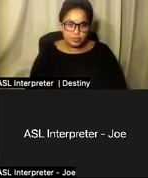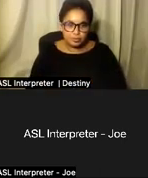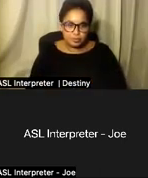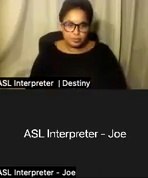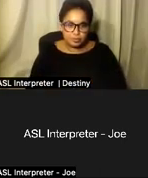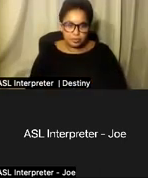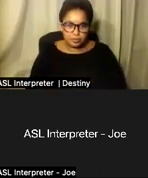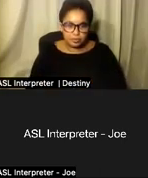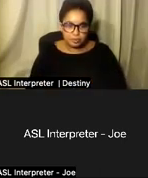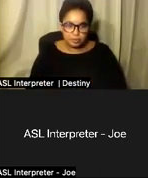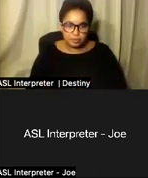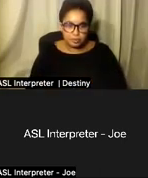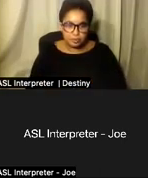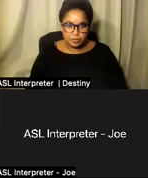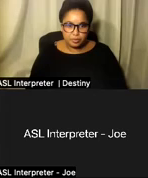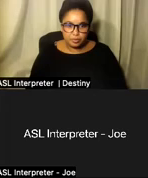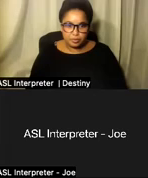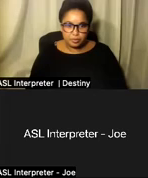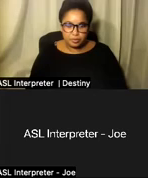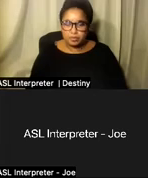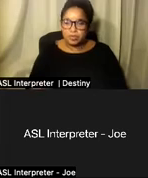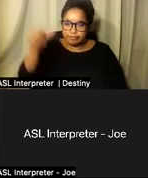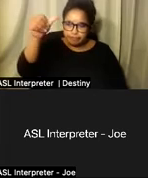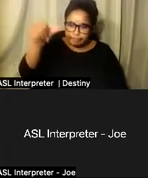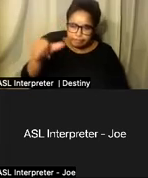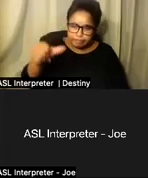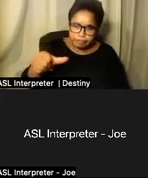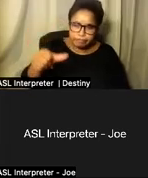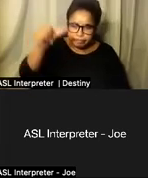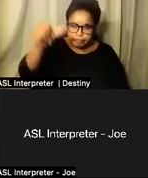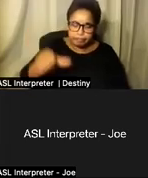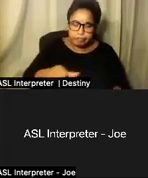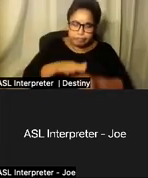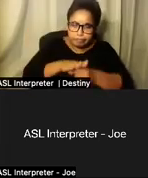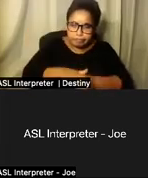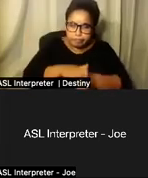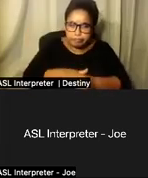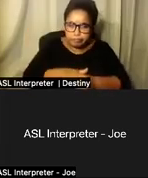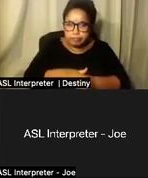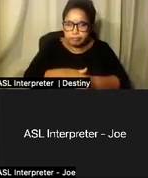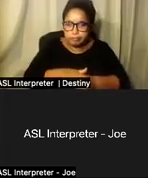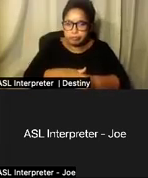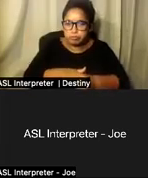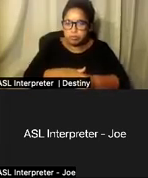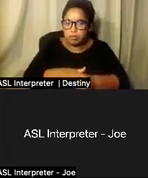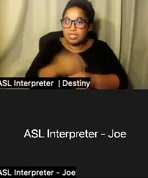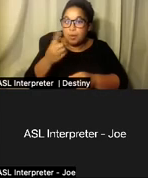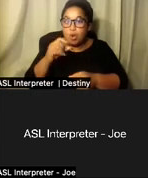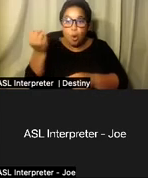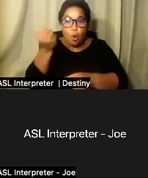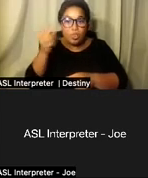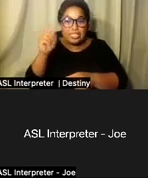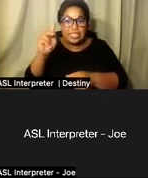firmly. and rub that in. We'll have somebody hold the TV from the other